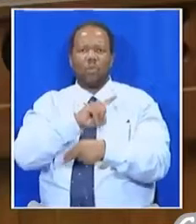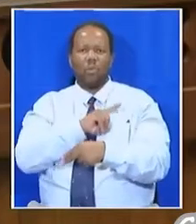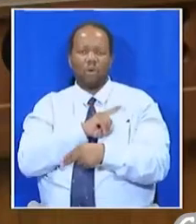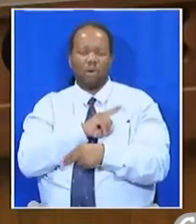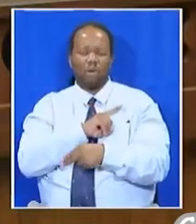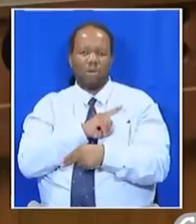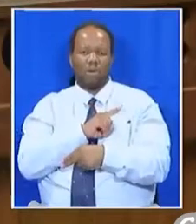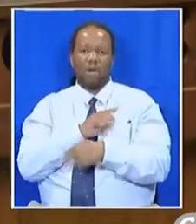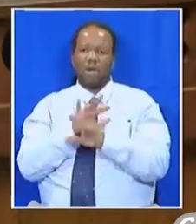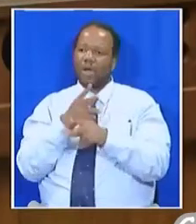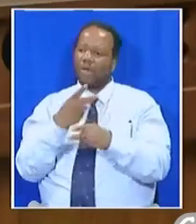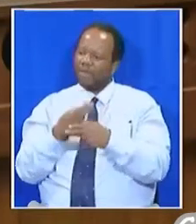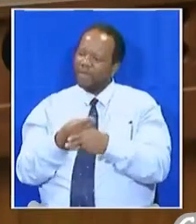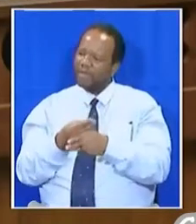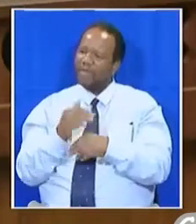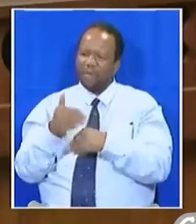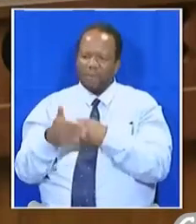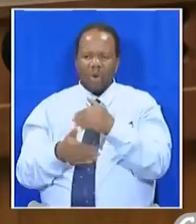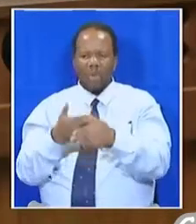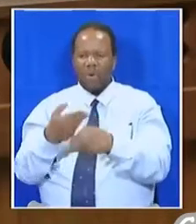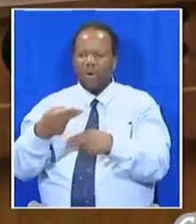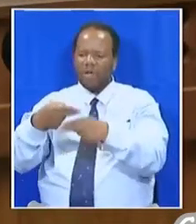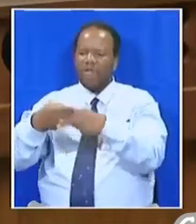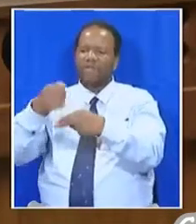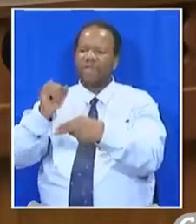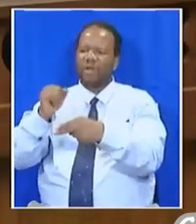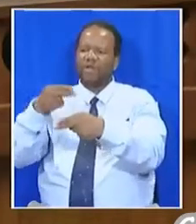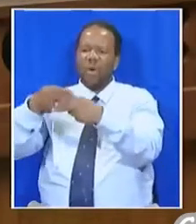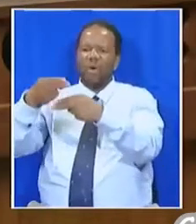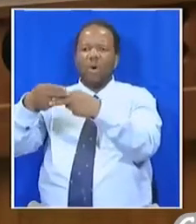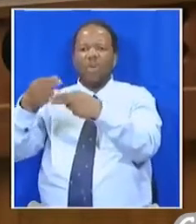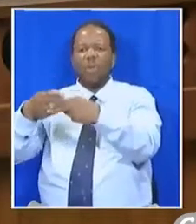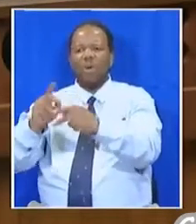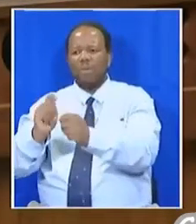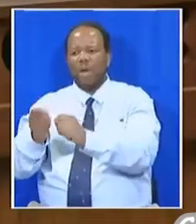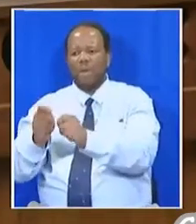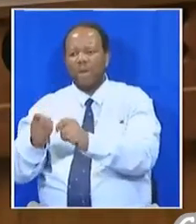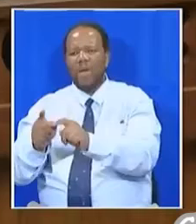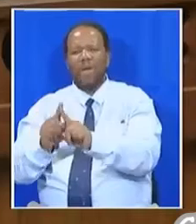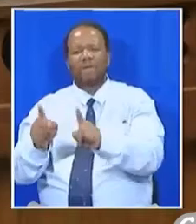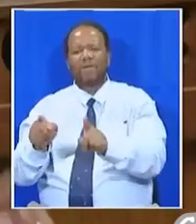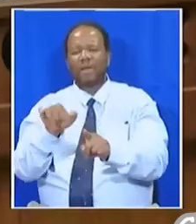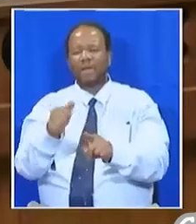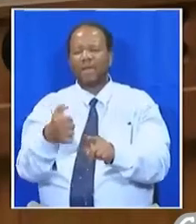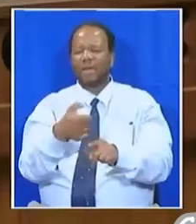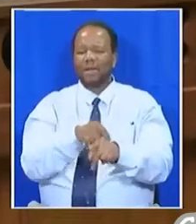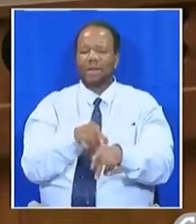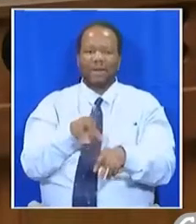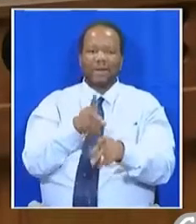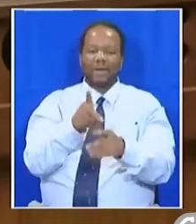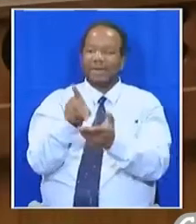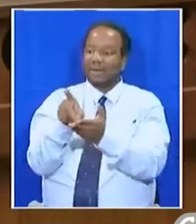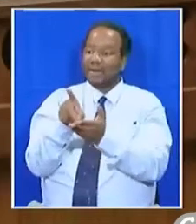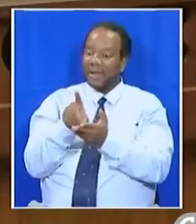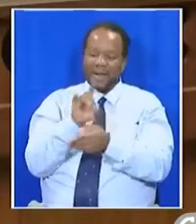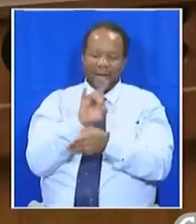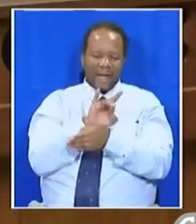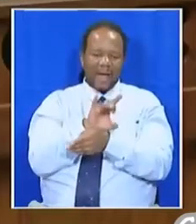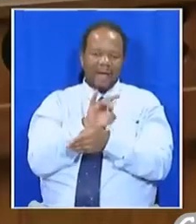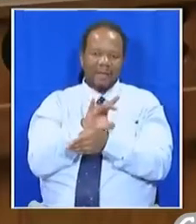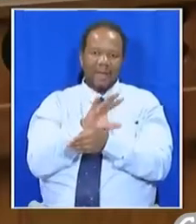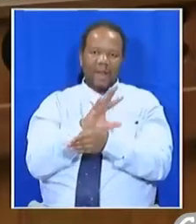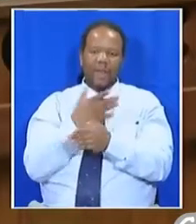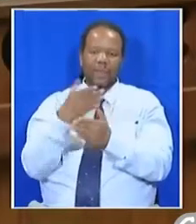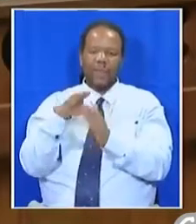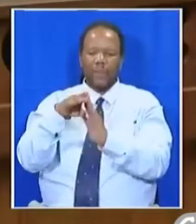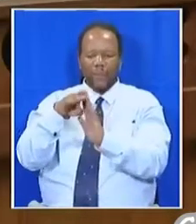a snowball that many people are faced with. And of course, an effective debt counselling framework and capped debt relief to promote a